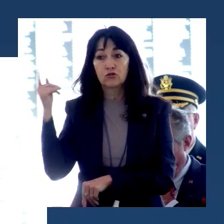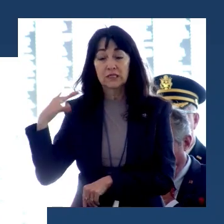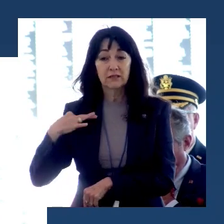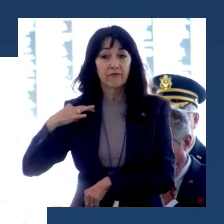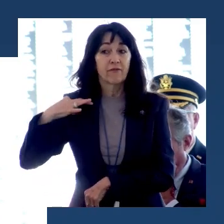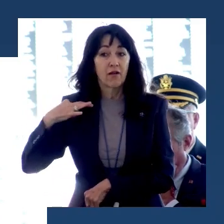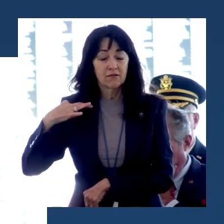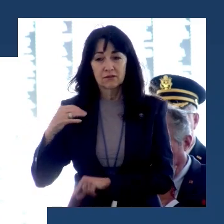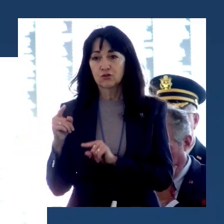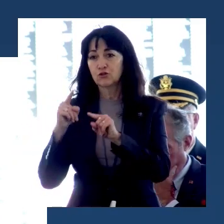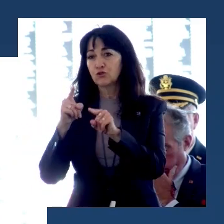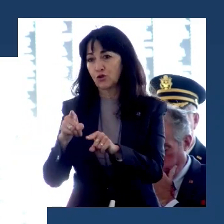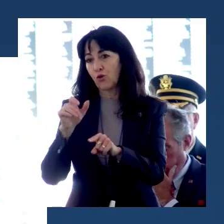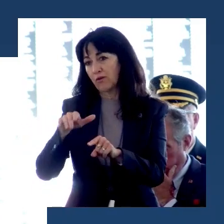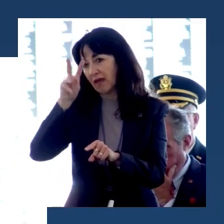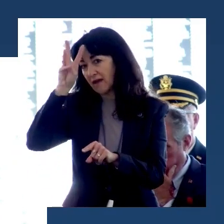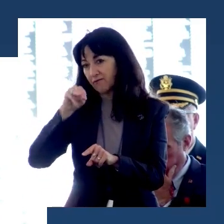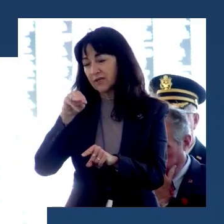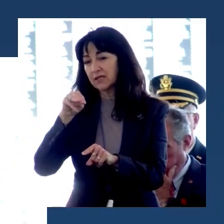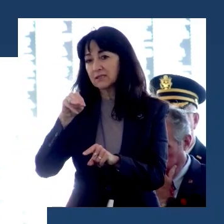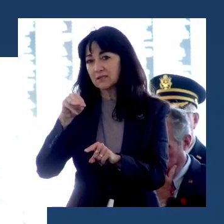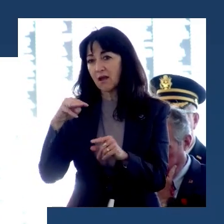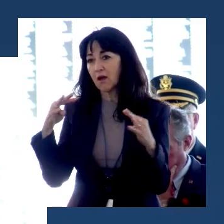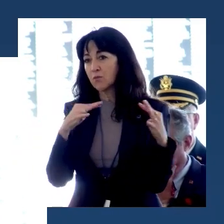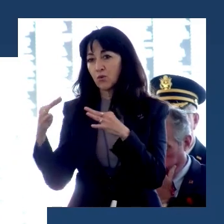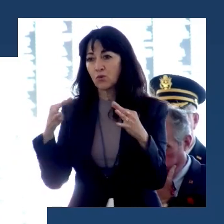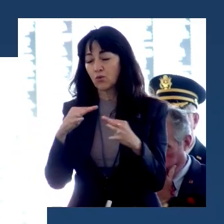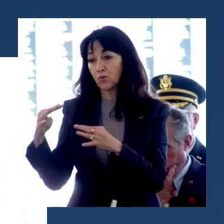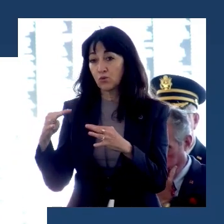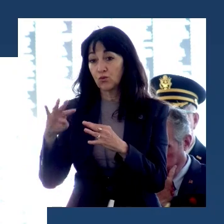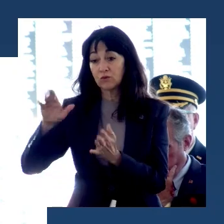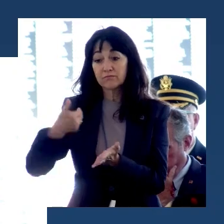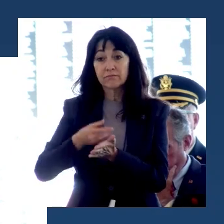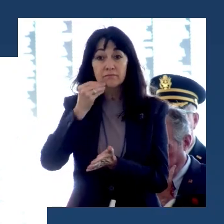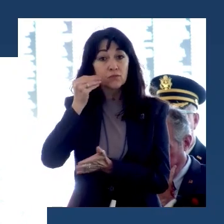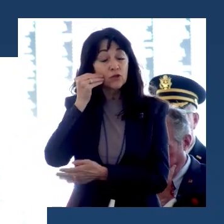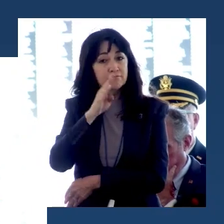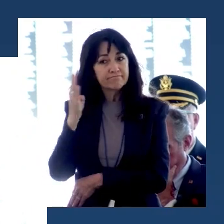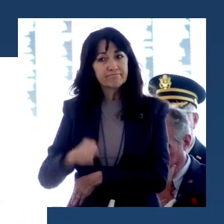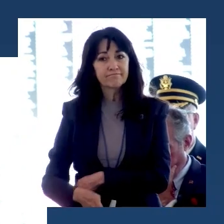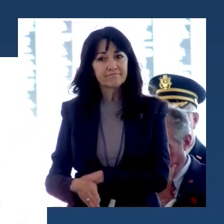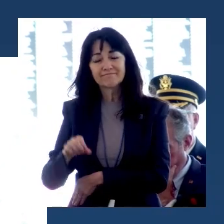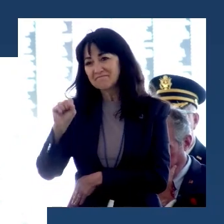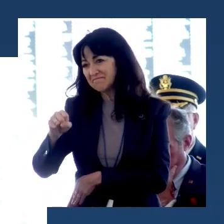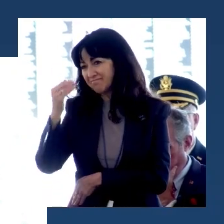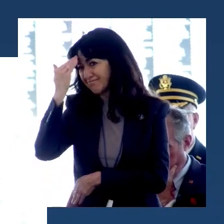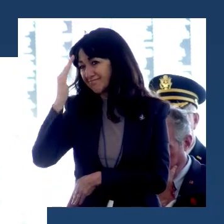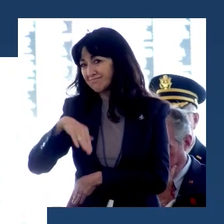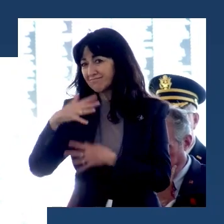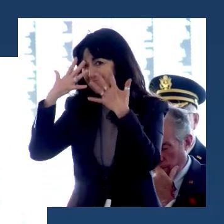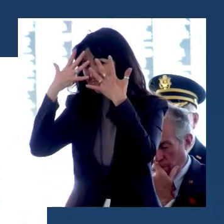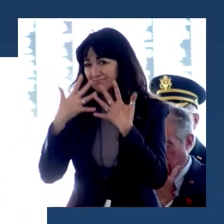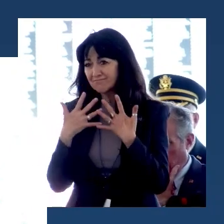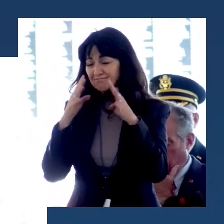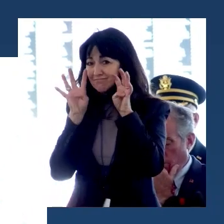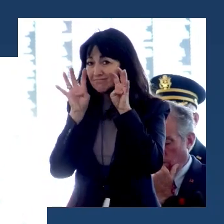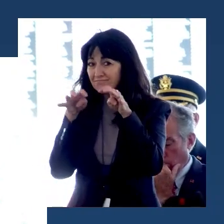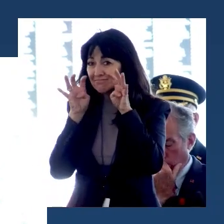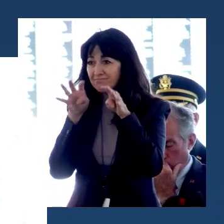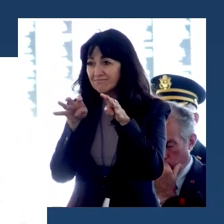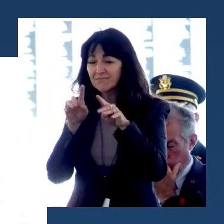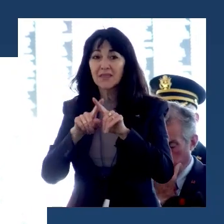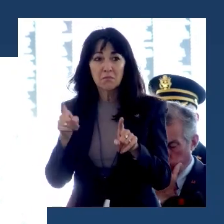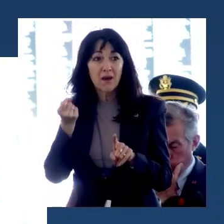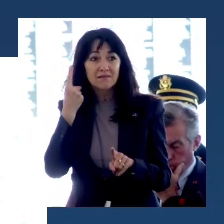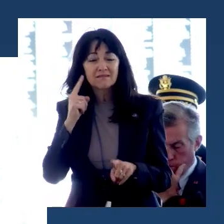Vietnam conflict, never came home. So, kind of being somber for a moment, but it's serious. And so today,